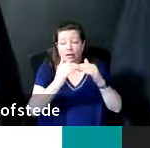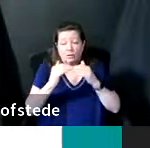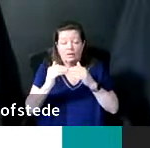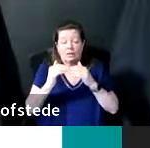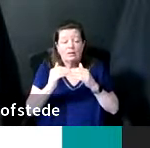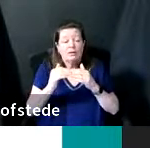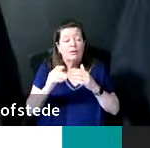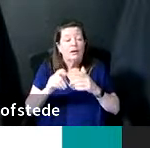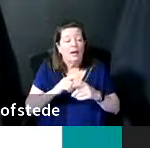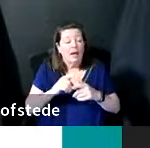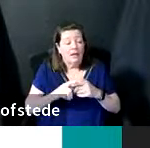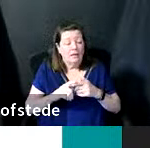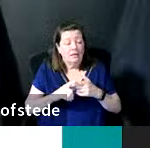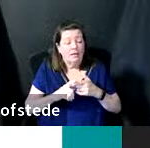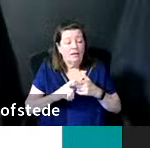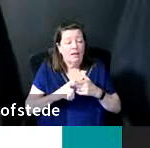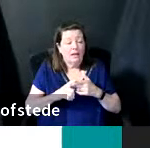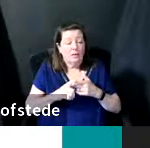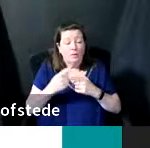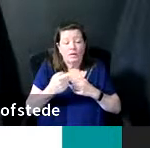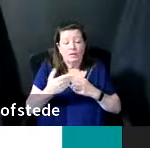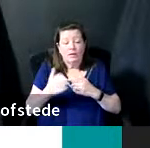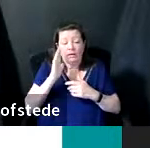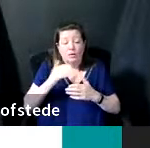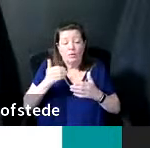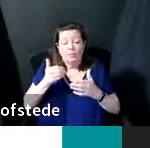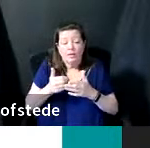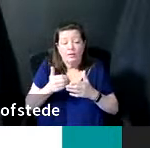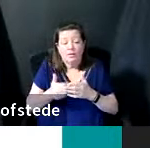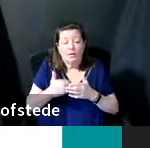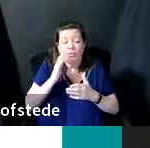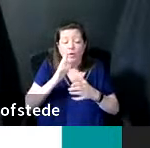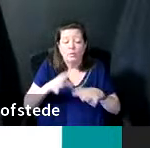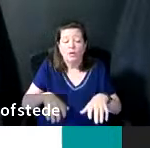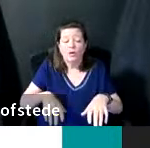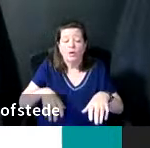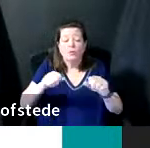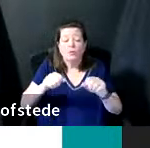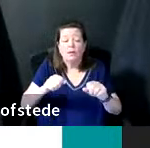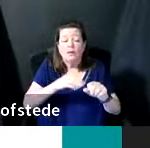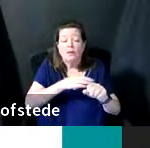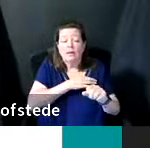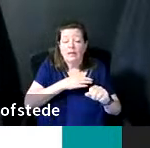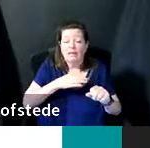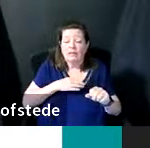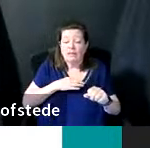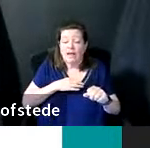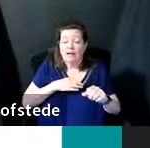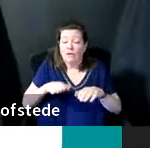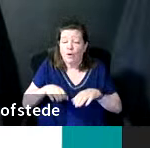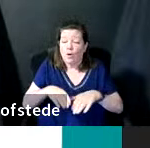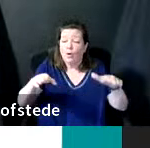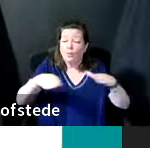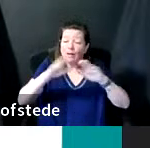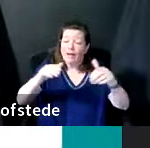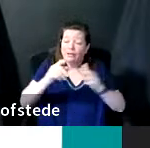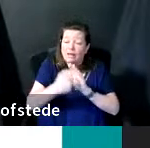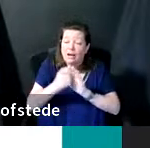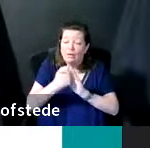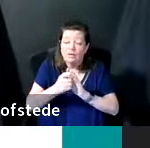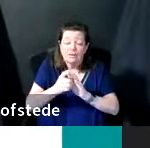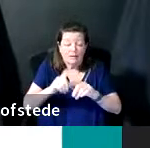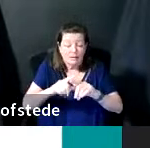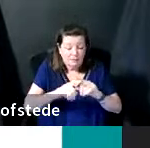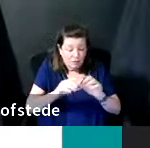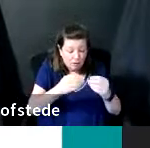And then also one of the things that will be coming up is we will be hosting staff office hours. These are hours in which different members of